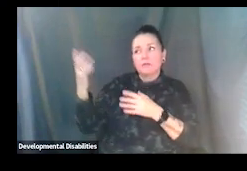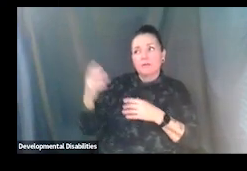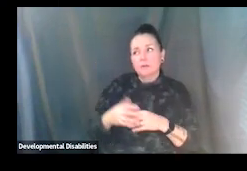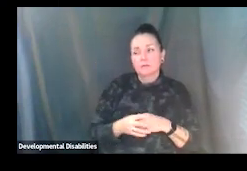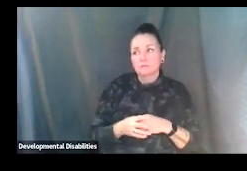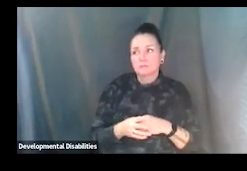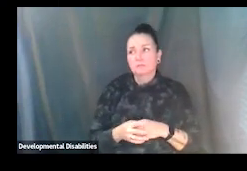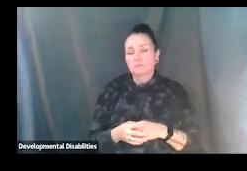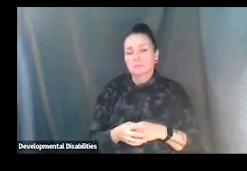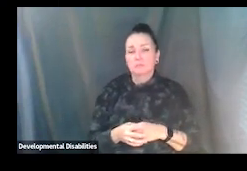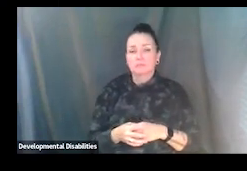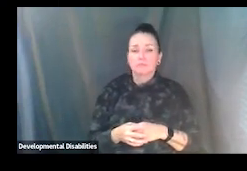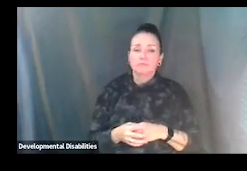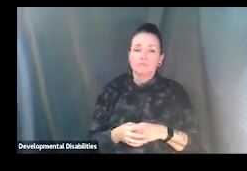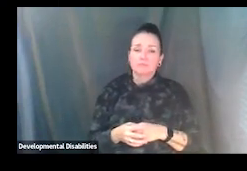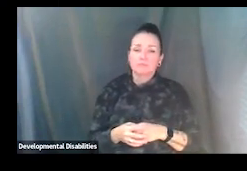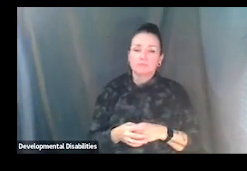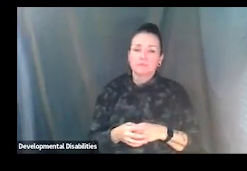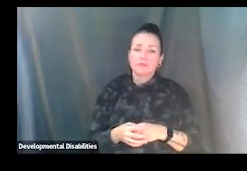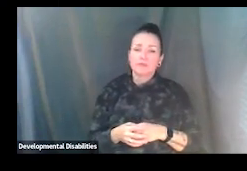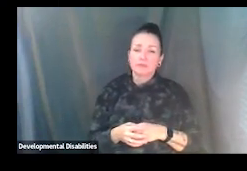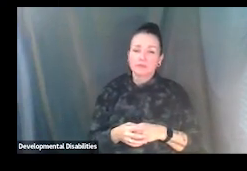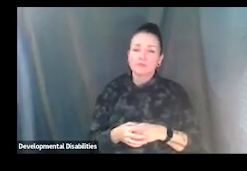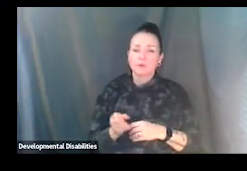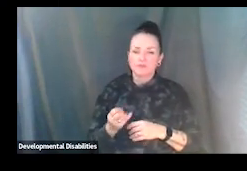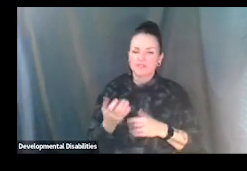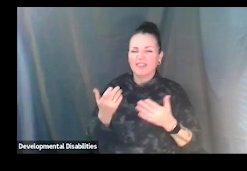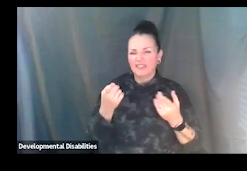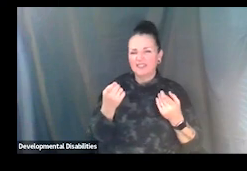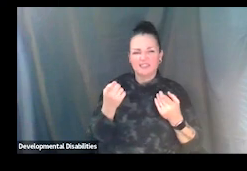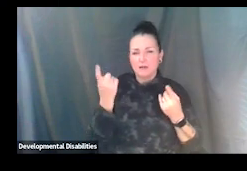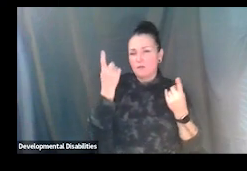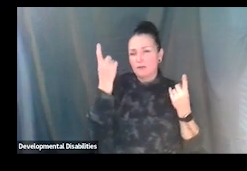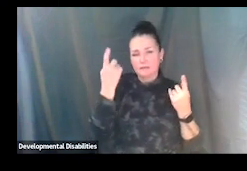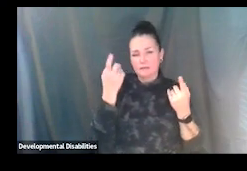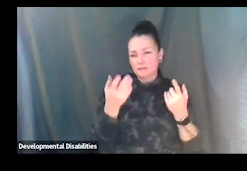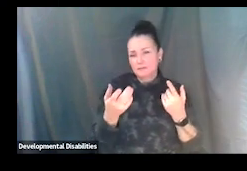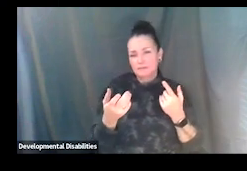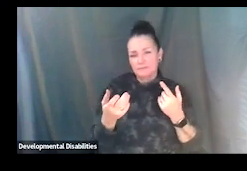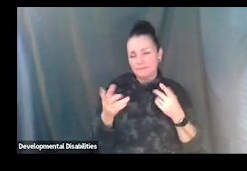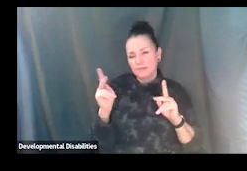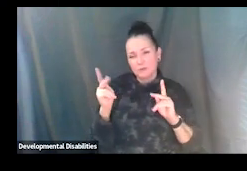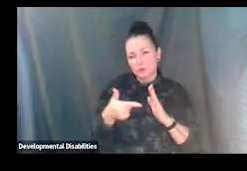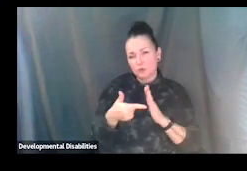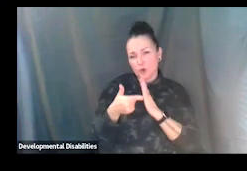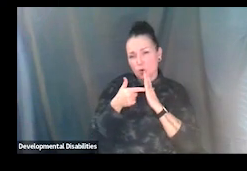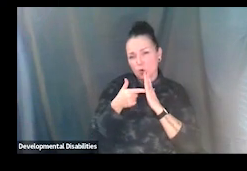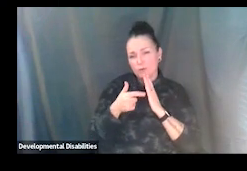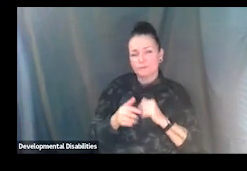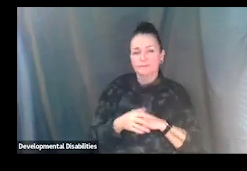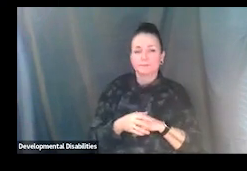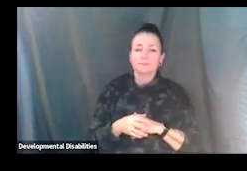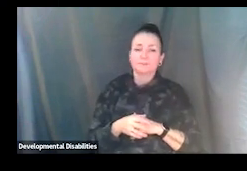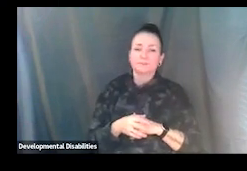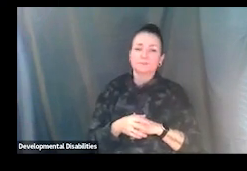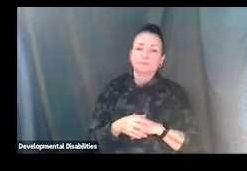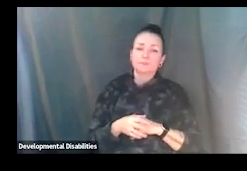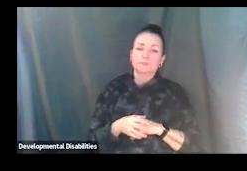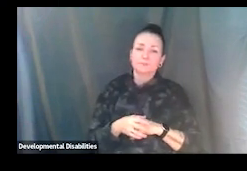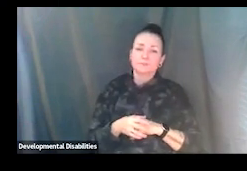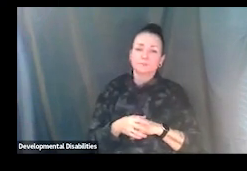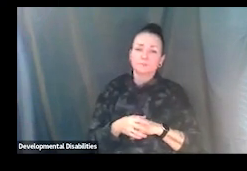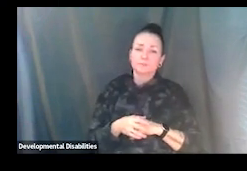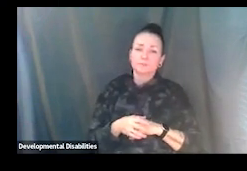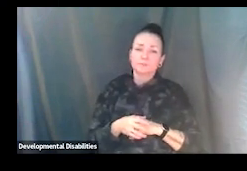Yes, I mean, this comes up all the time with this particular approach. So ultimately, medicine shouldn't be viewed as